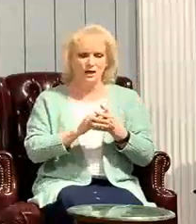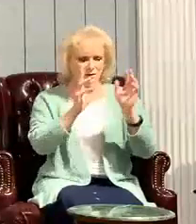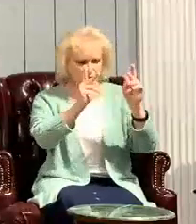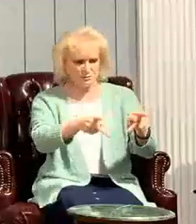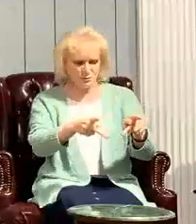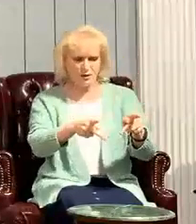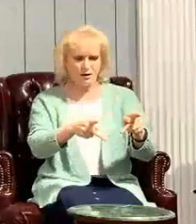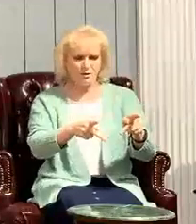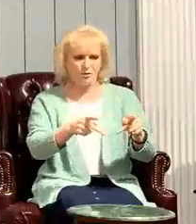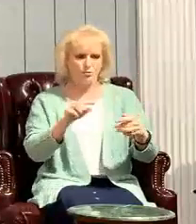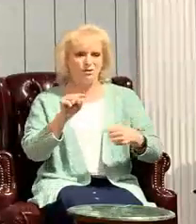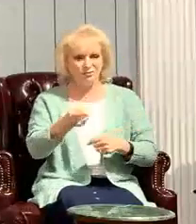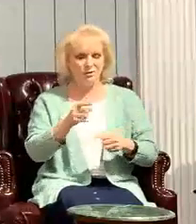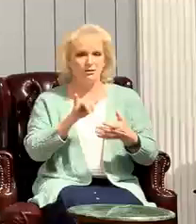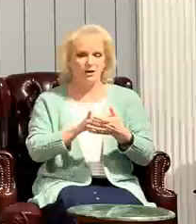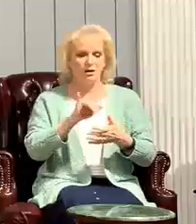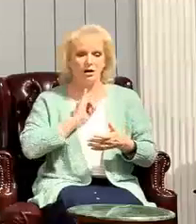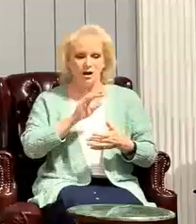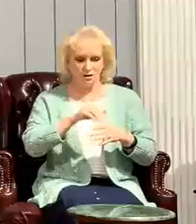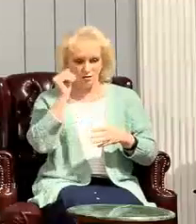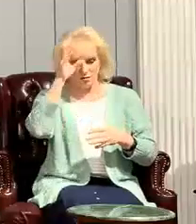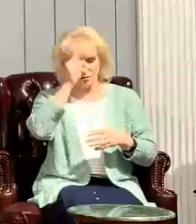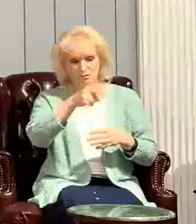preacher's job. I walked out of your wilderness.